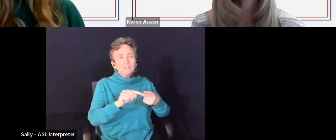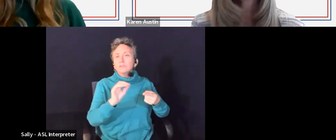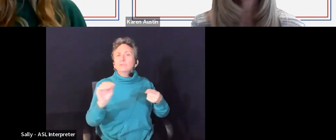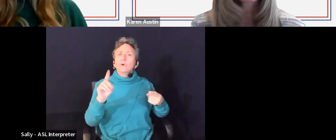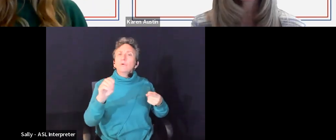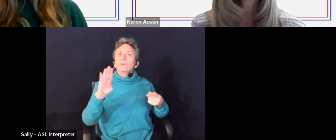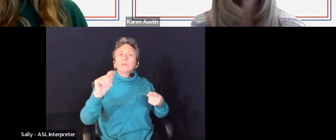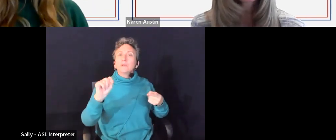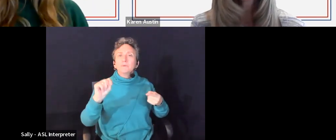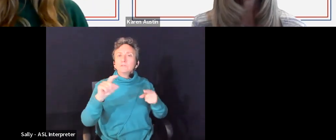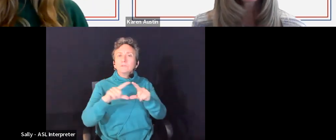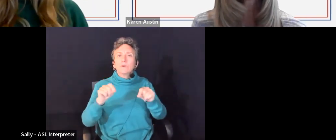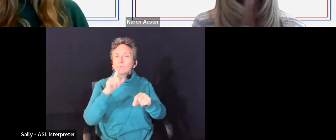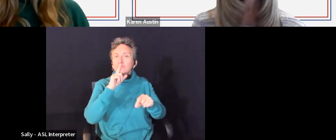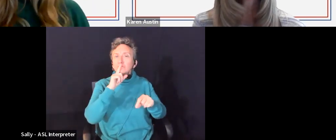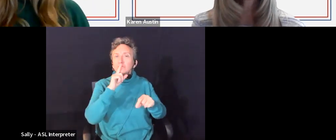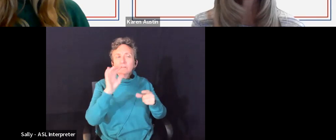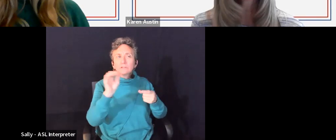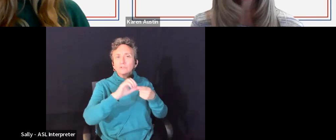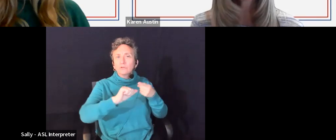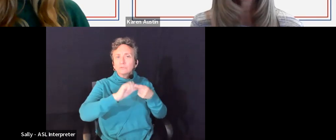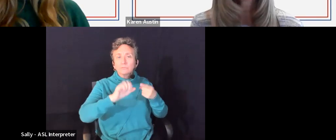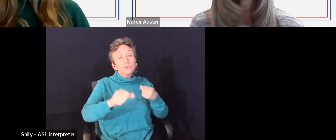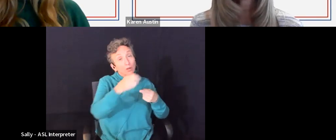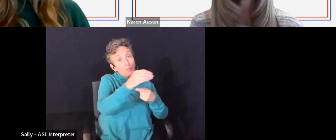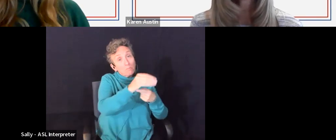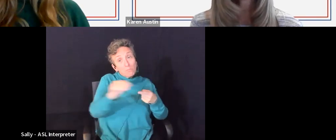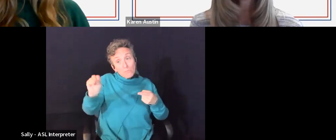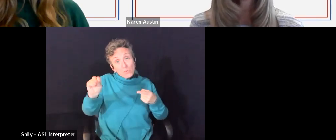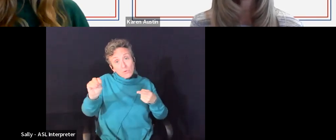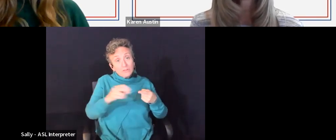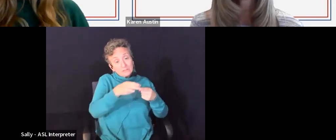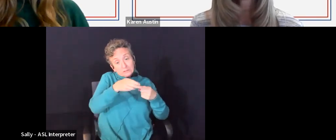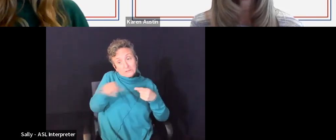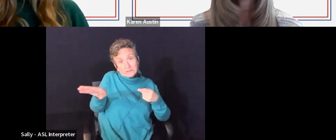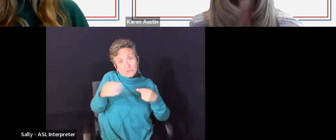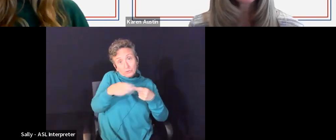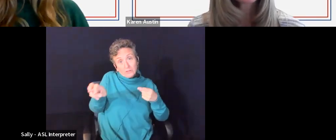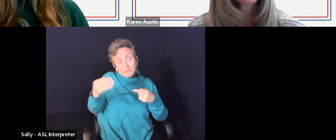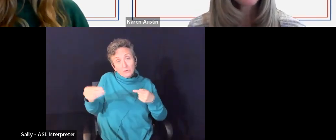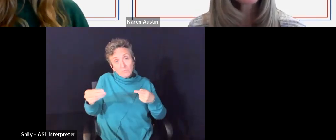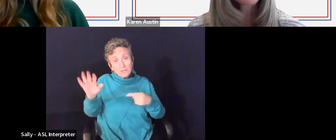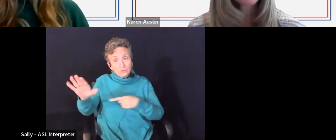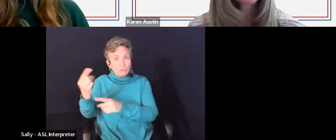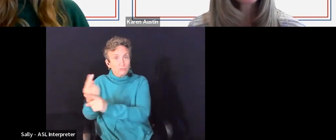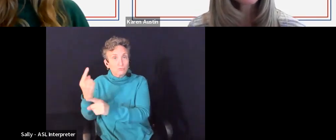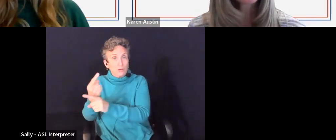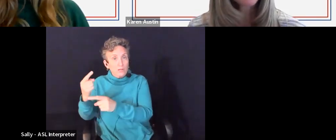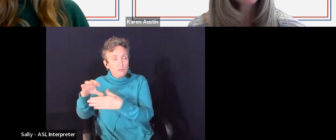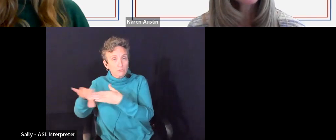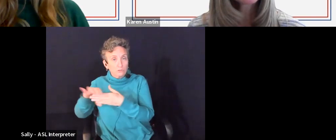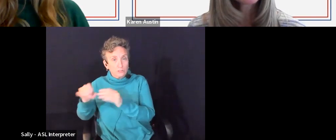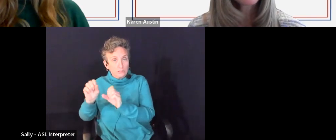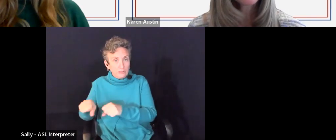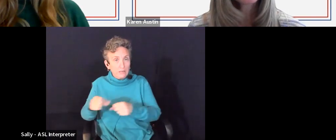one of the investment options. You can move money between your, the checking option and the